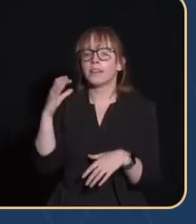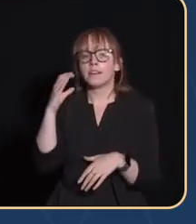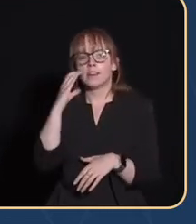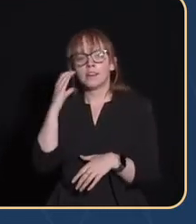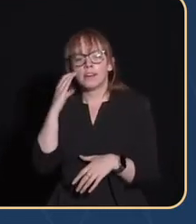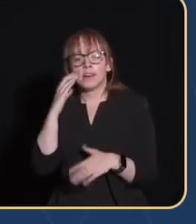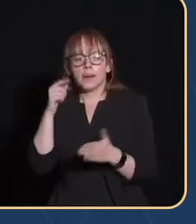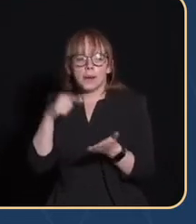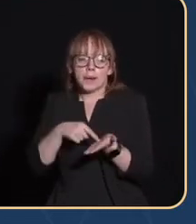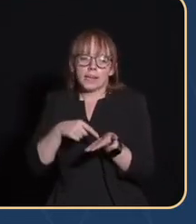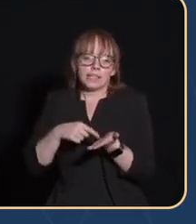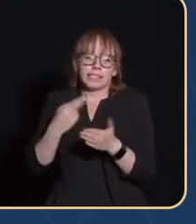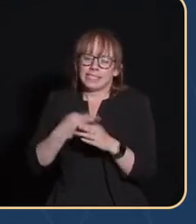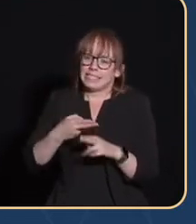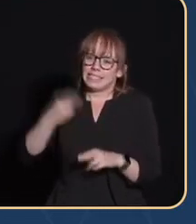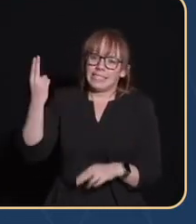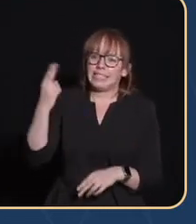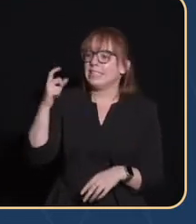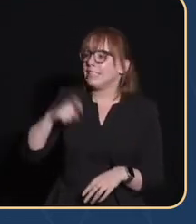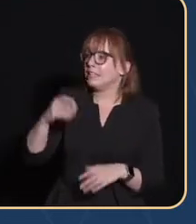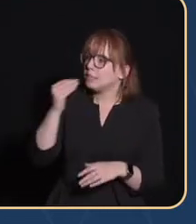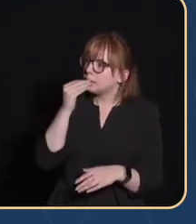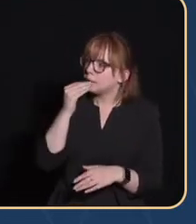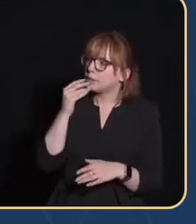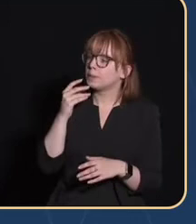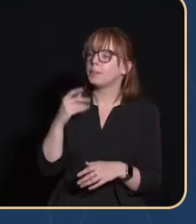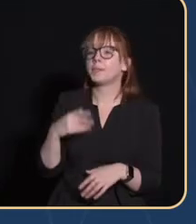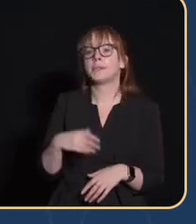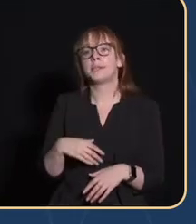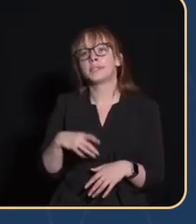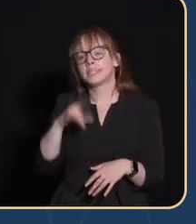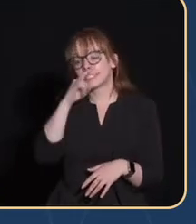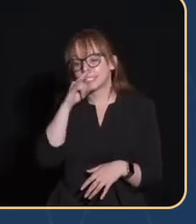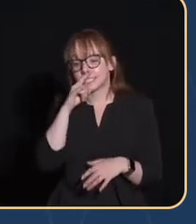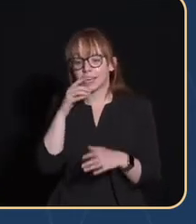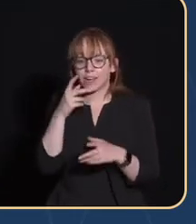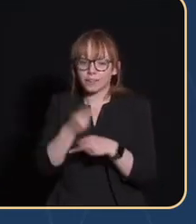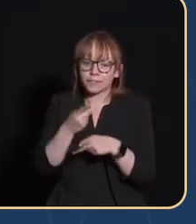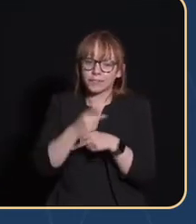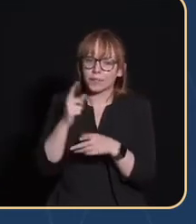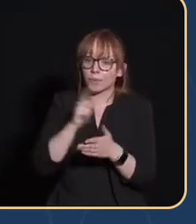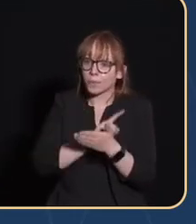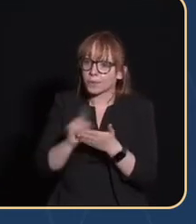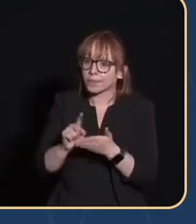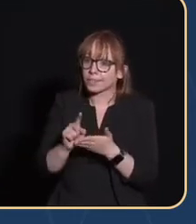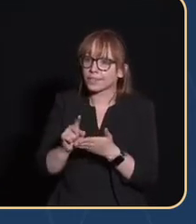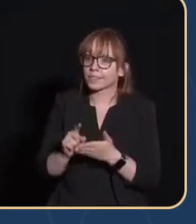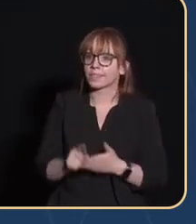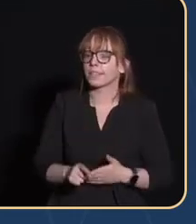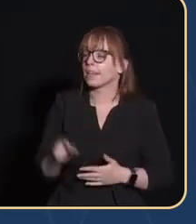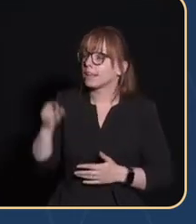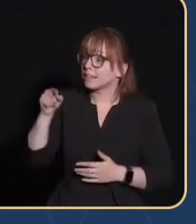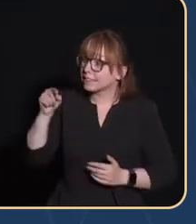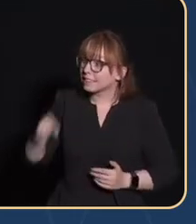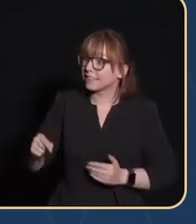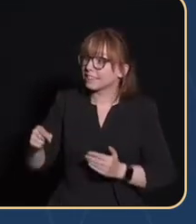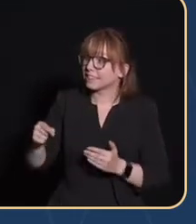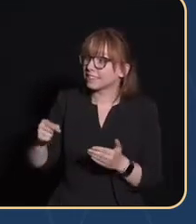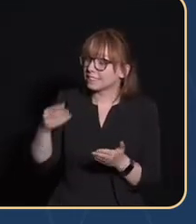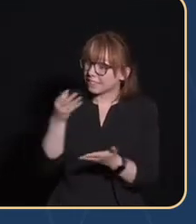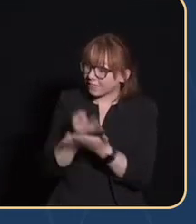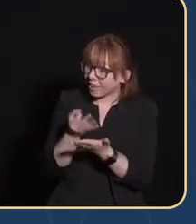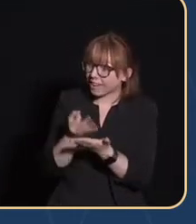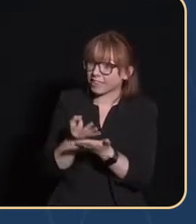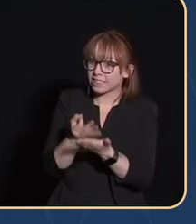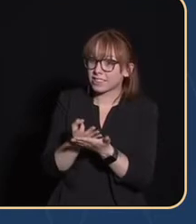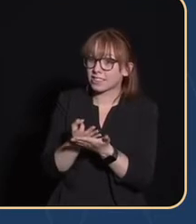high, or they need food, or they need childcare for a week. And this pool of funds determines whether they're able